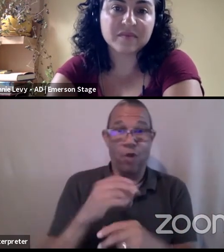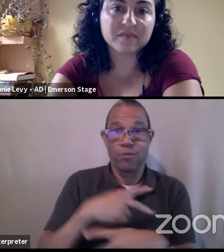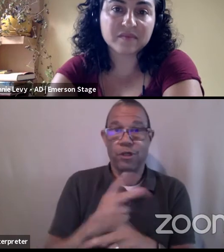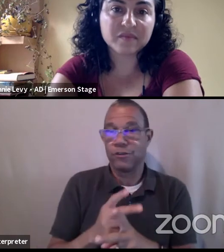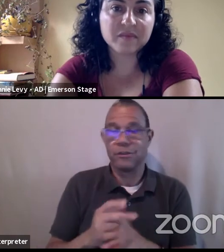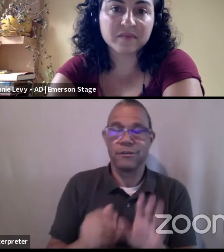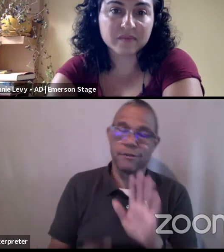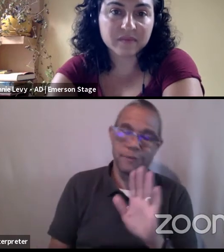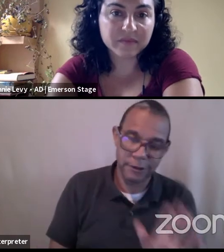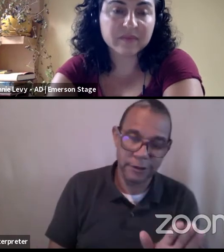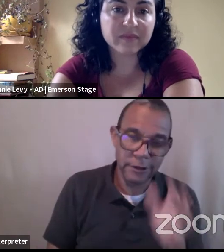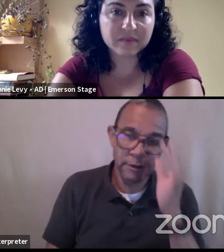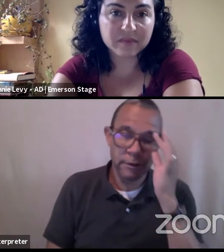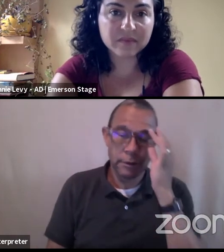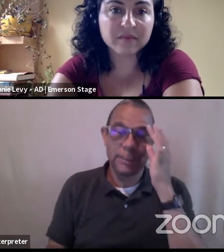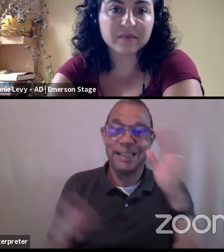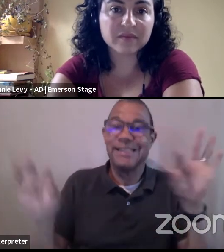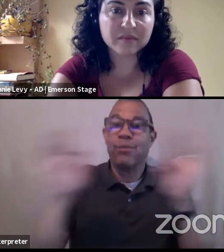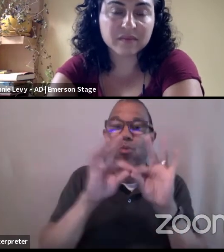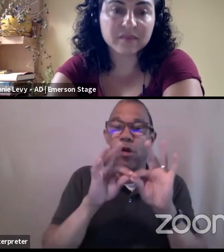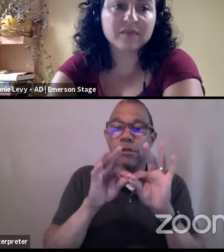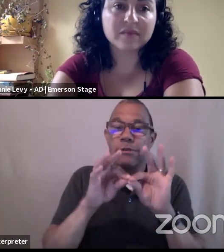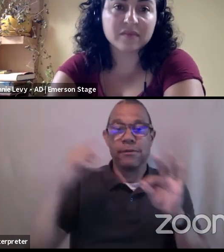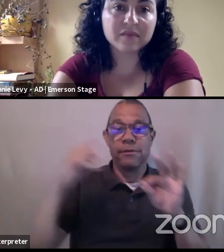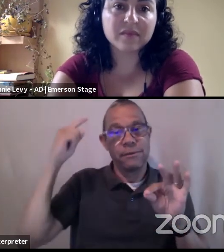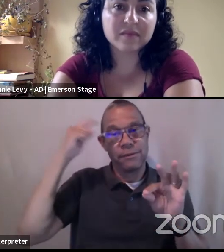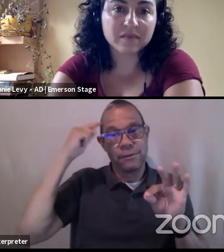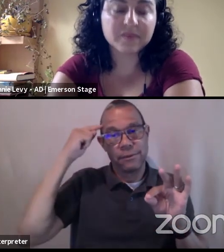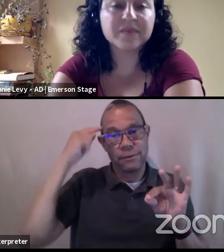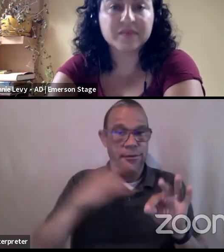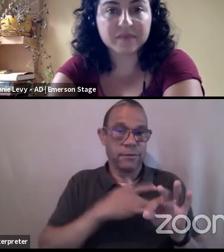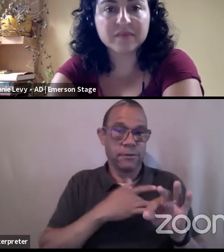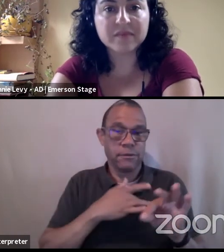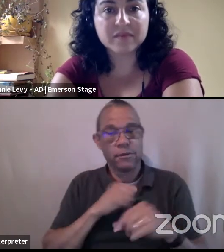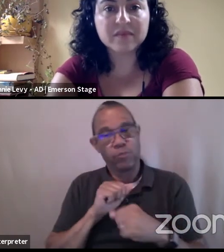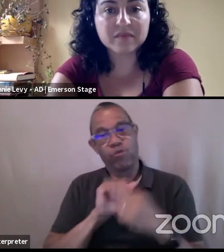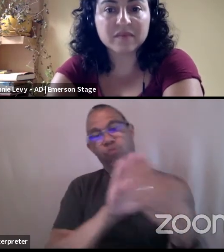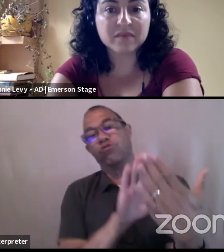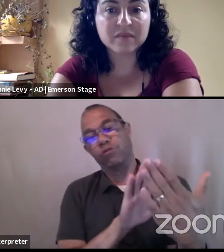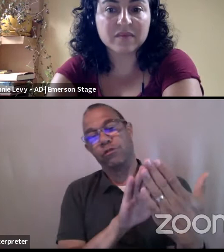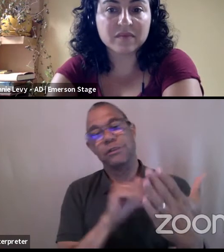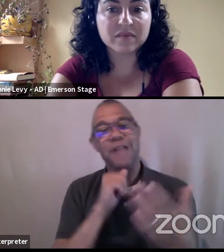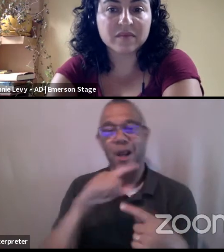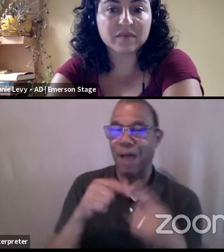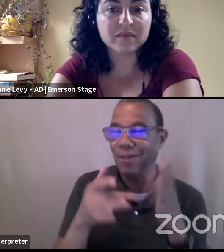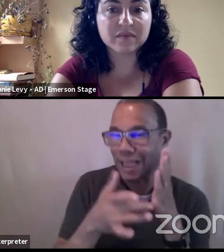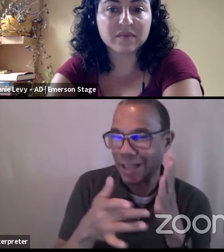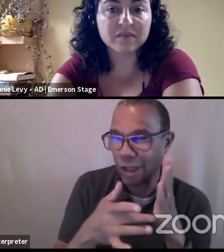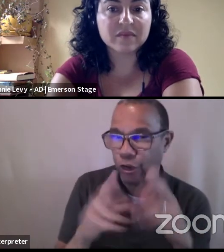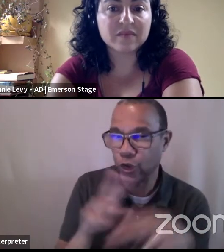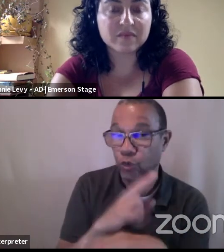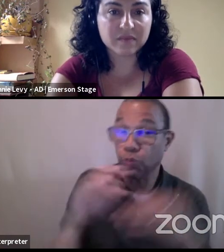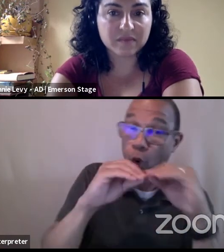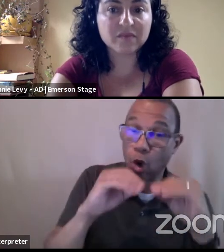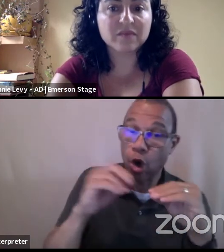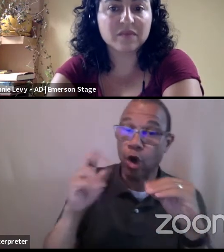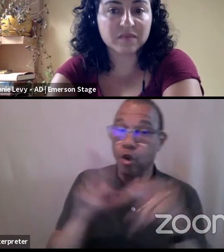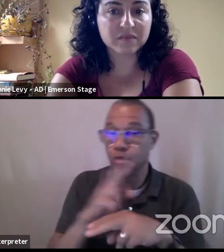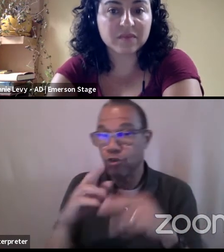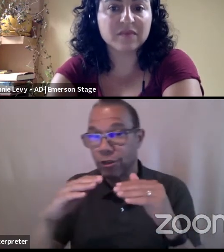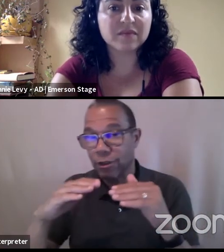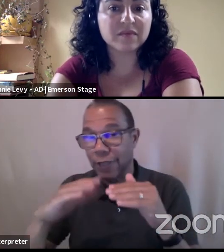approach that's, that's very important. It's not about using more technology or less technology. Uh, technology is very difficult to use and very difficult to